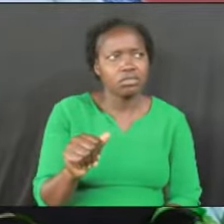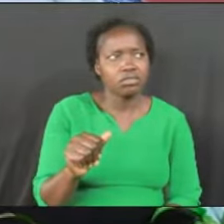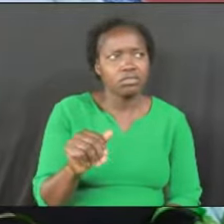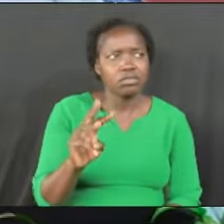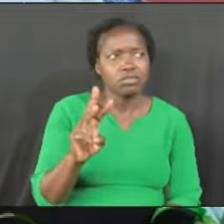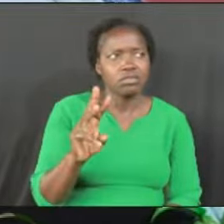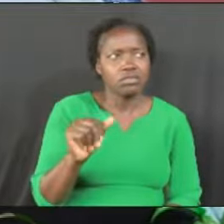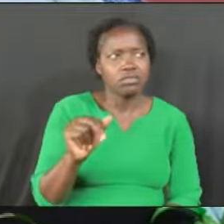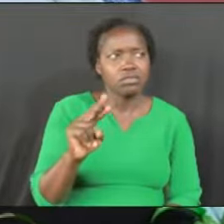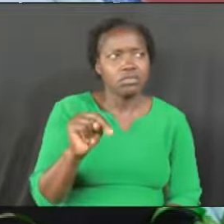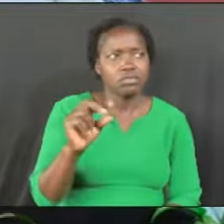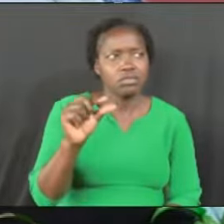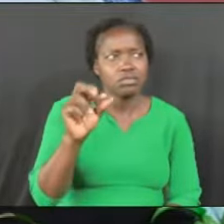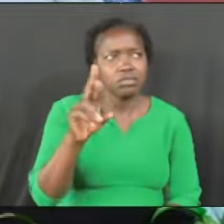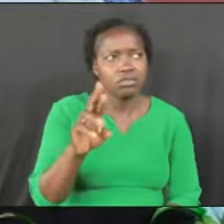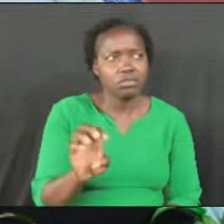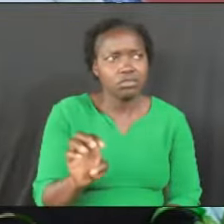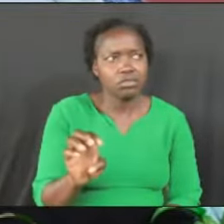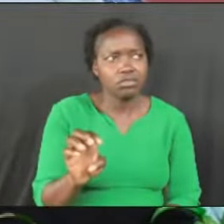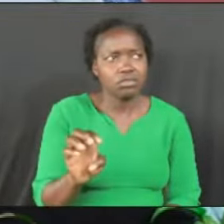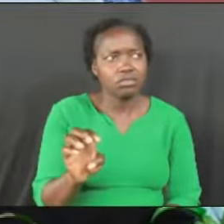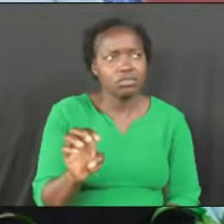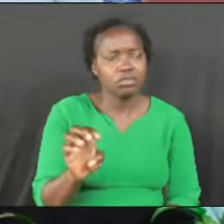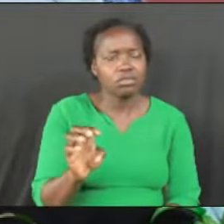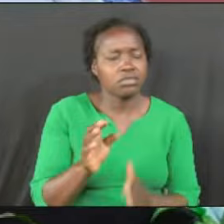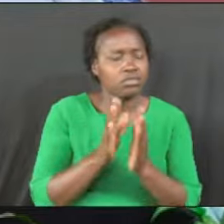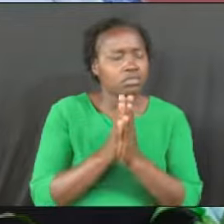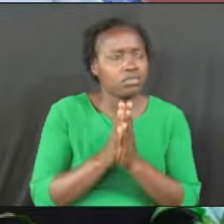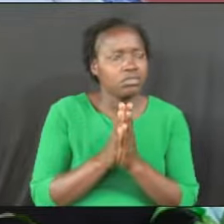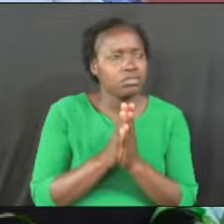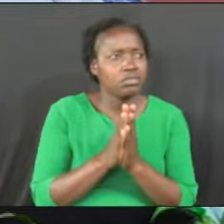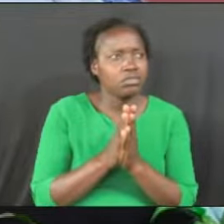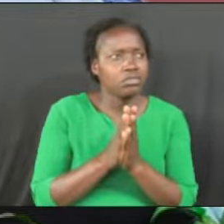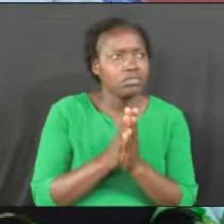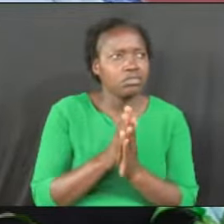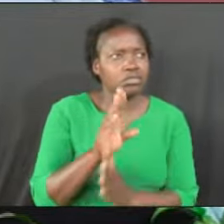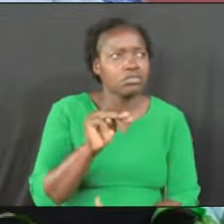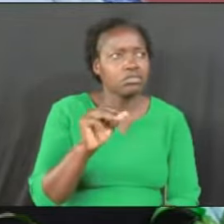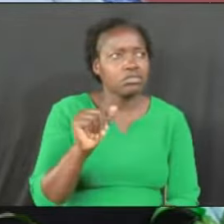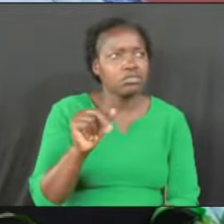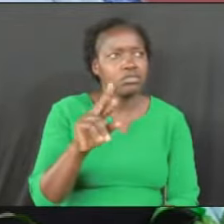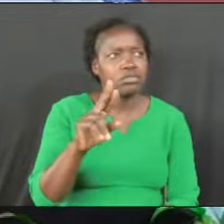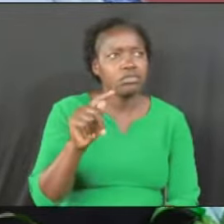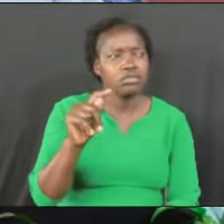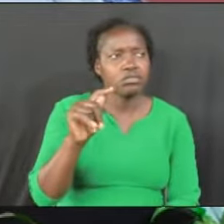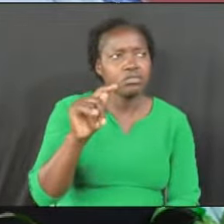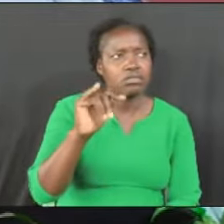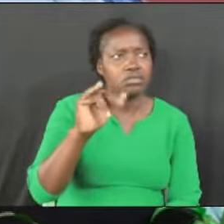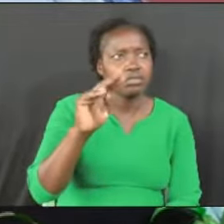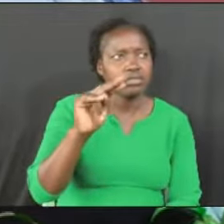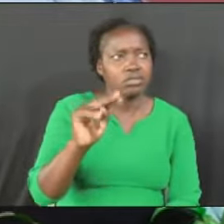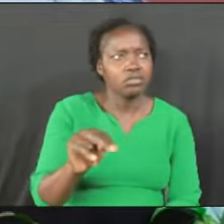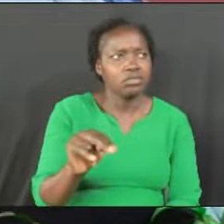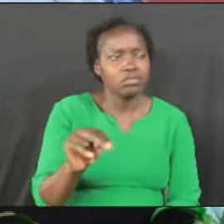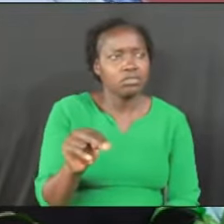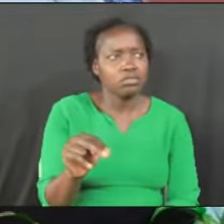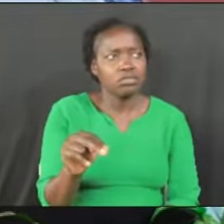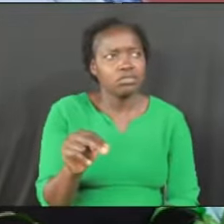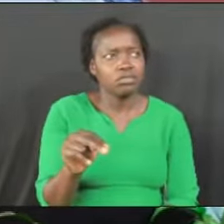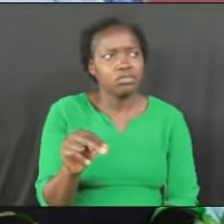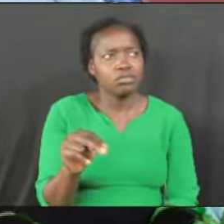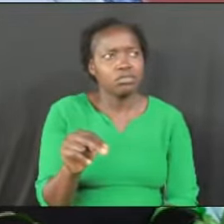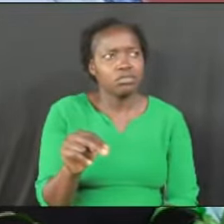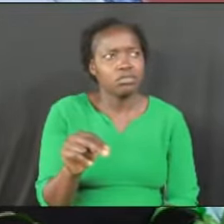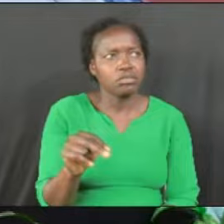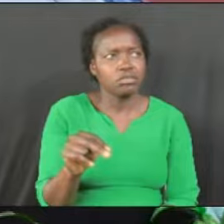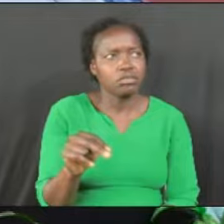Wangari Maathai, great orator. Martin Luther King, great orator.